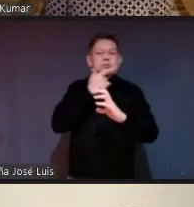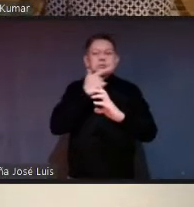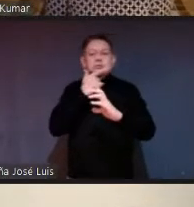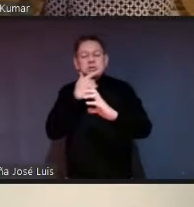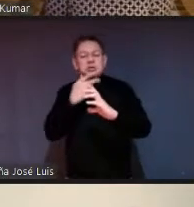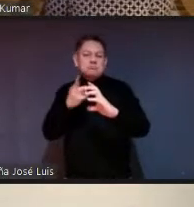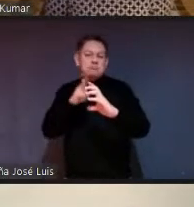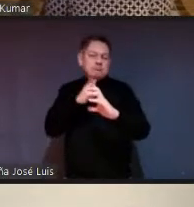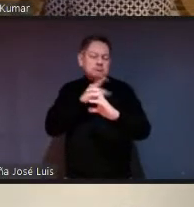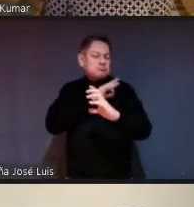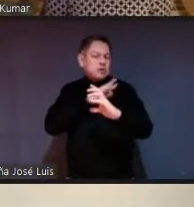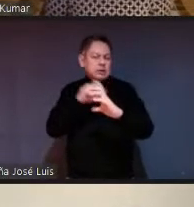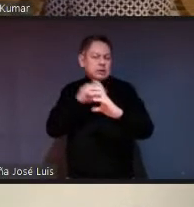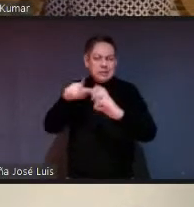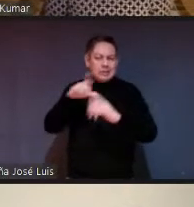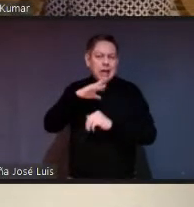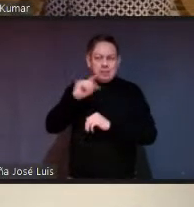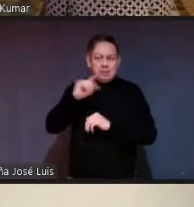or English.